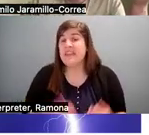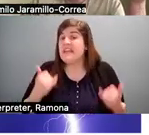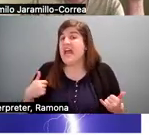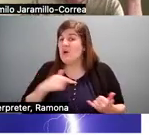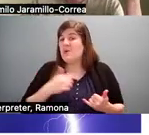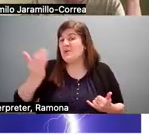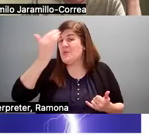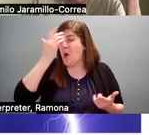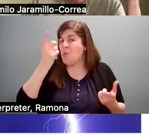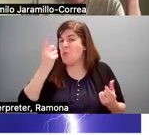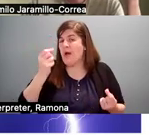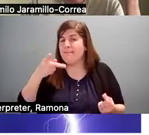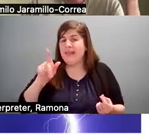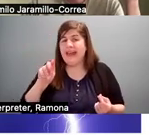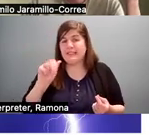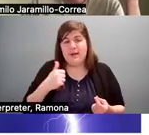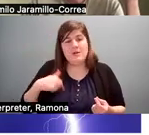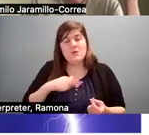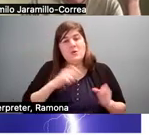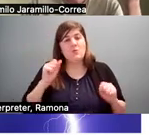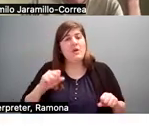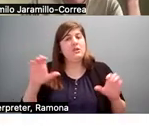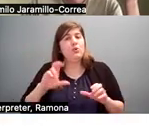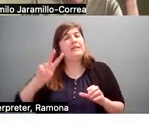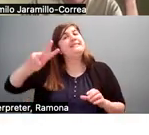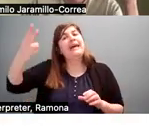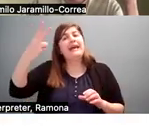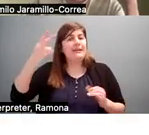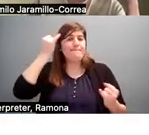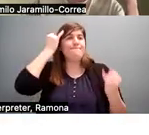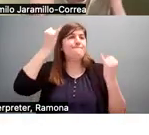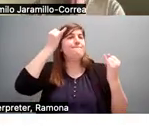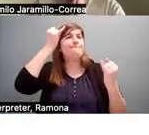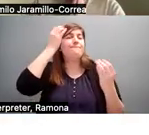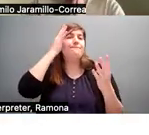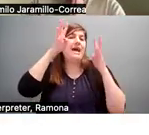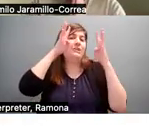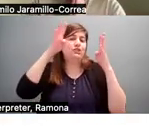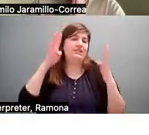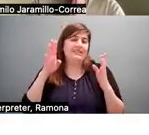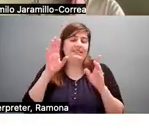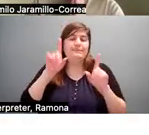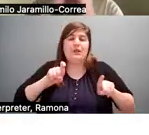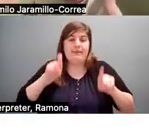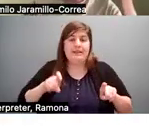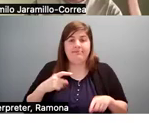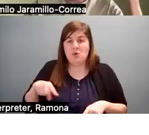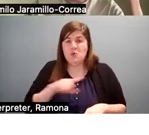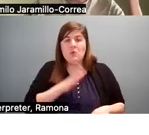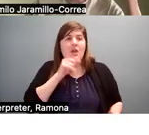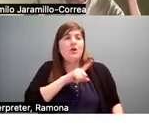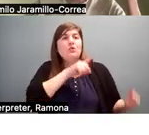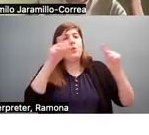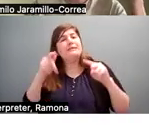plasma is, and now we can do our second imaginary experiment. So now we're going to go to space. So let's imagine